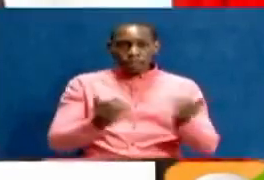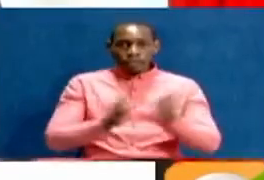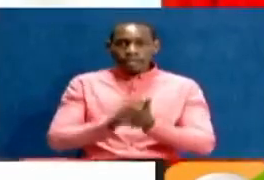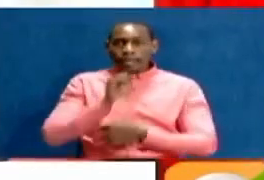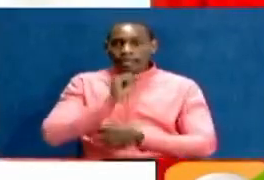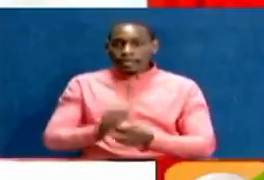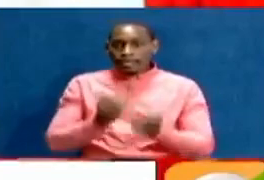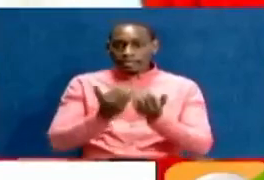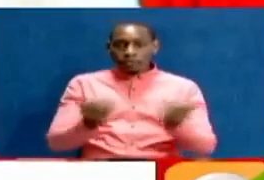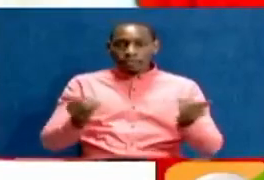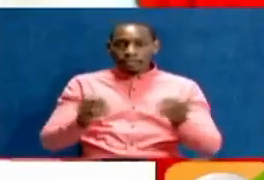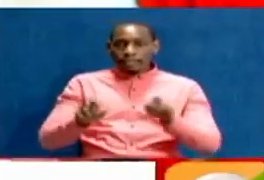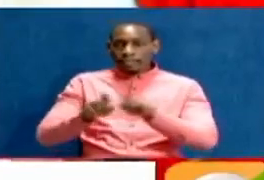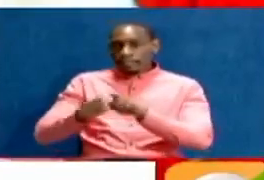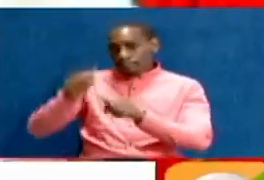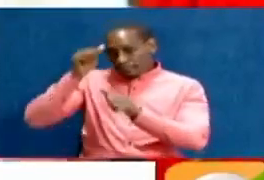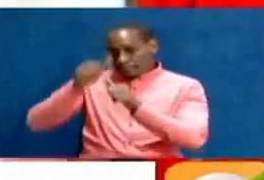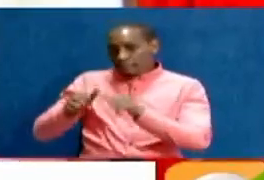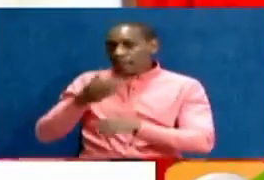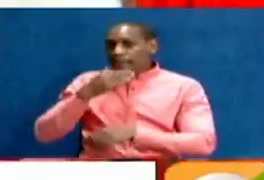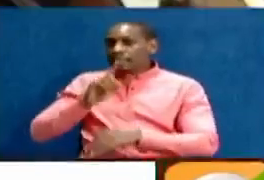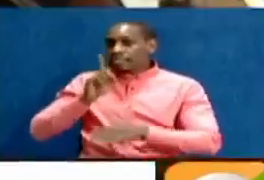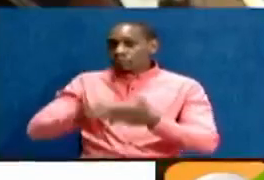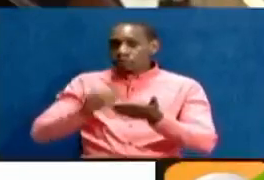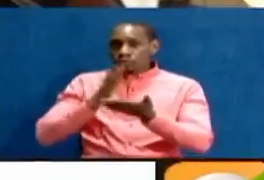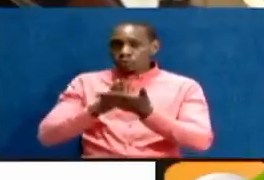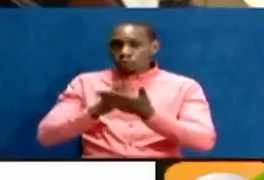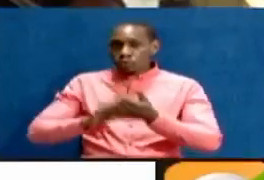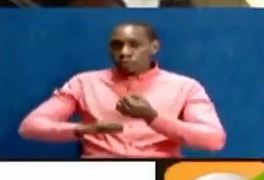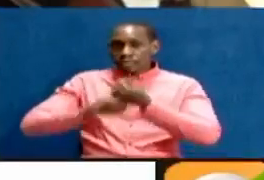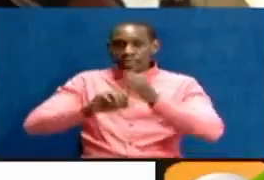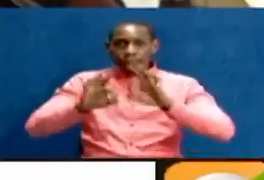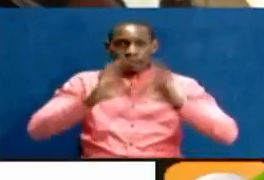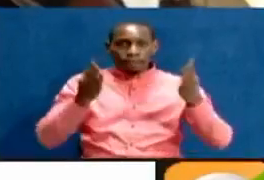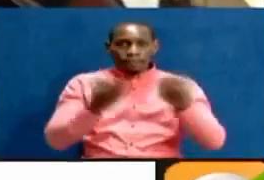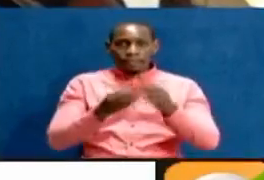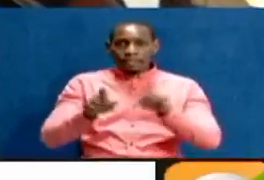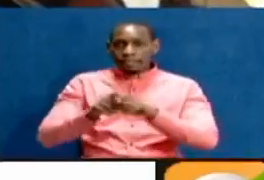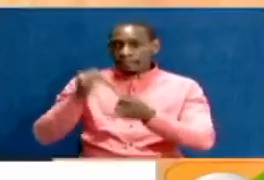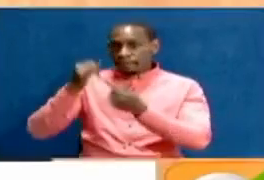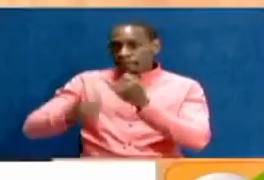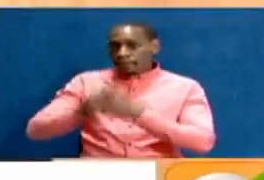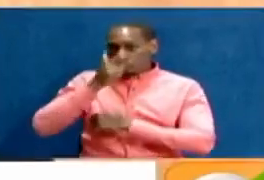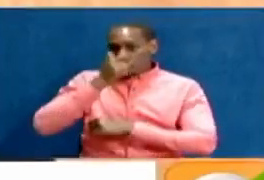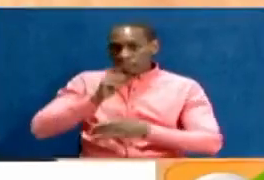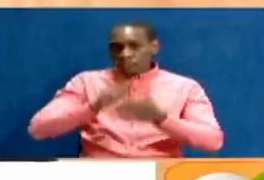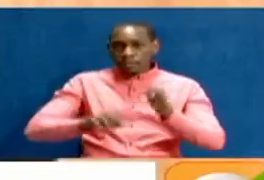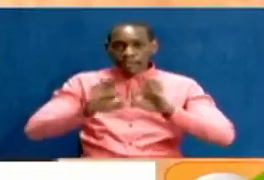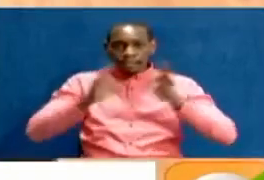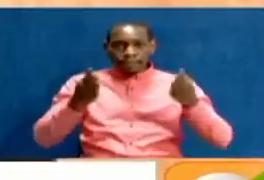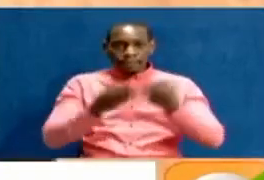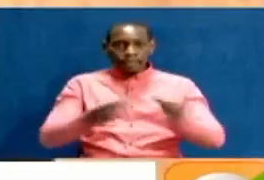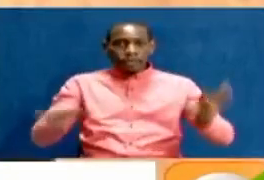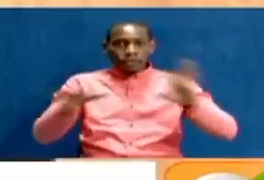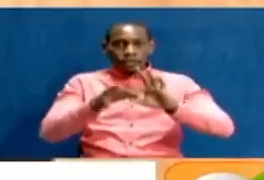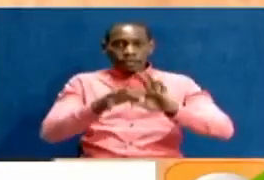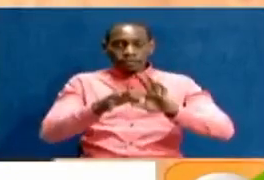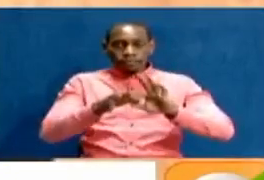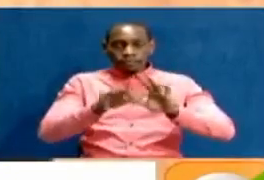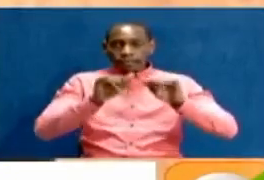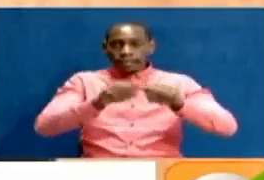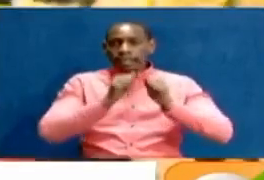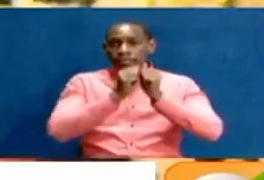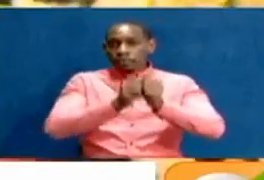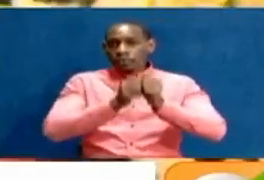and grandchildren, remembering a man they said was a tower of the family and whose final wish was for the family to unite and stay